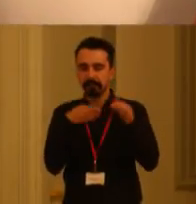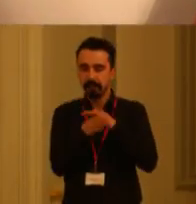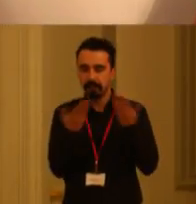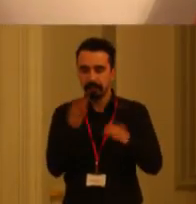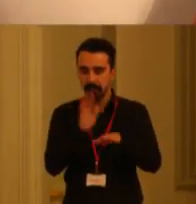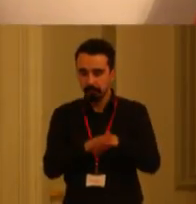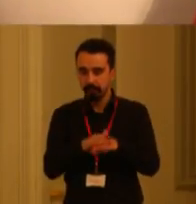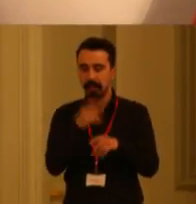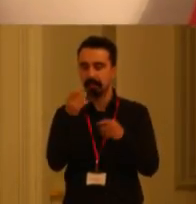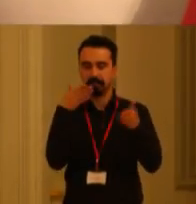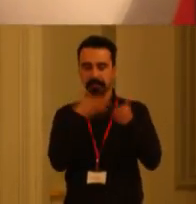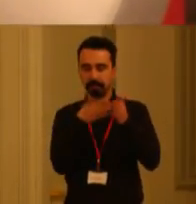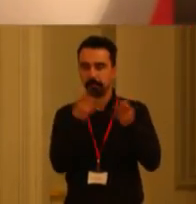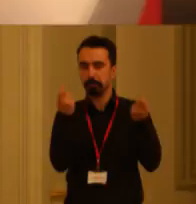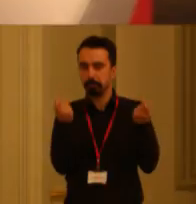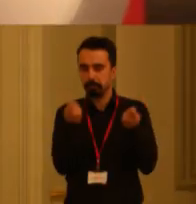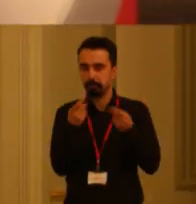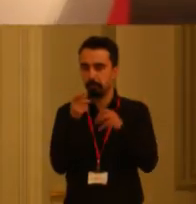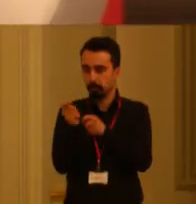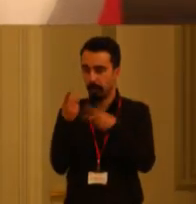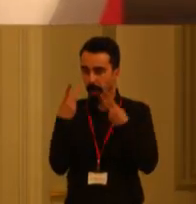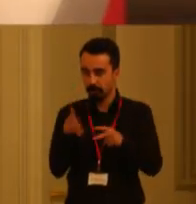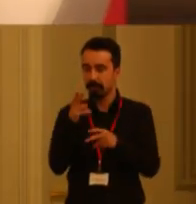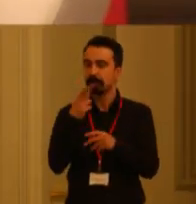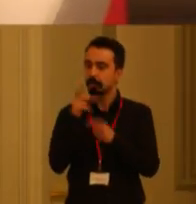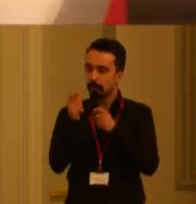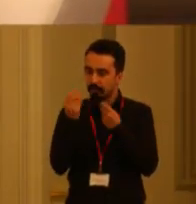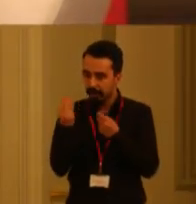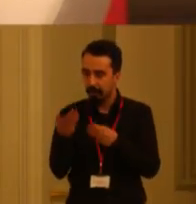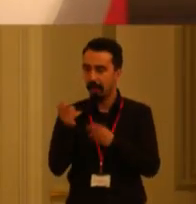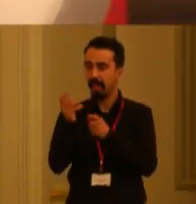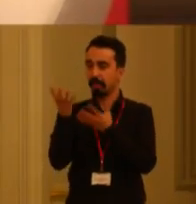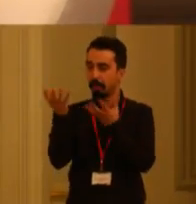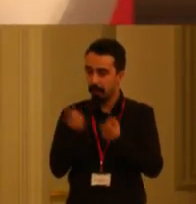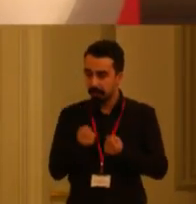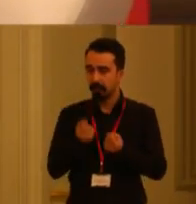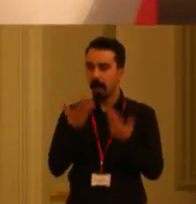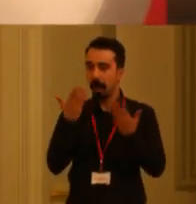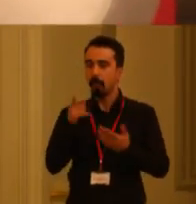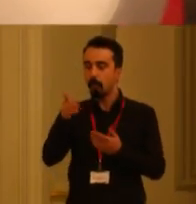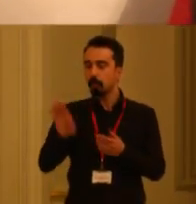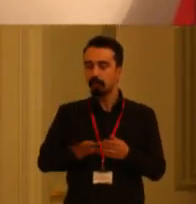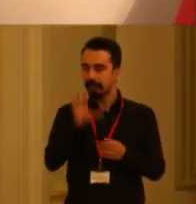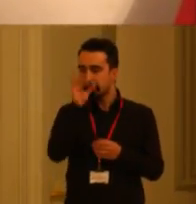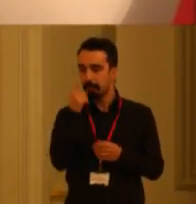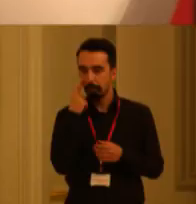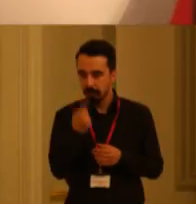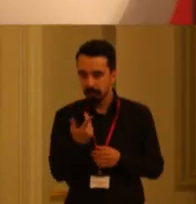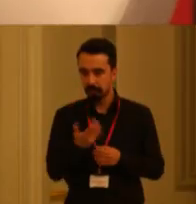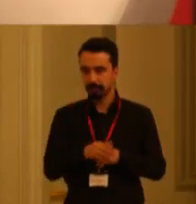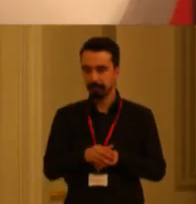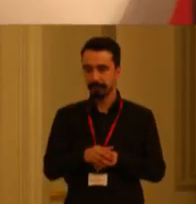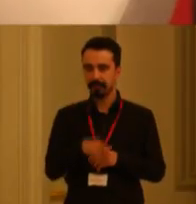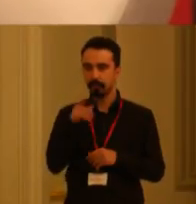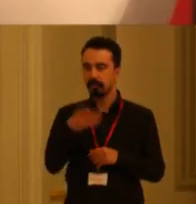how is she to be employed? I mean, you offer a class on entrepreneurship, great, and then women should participate, great, but